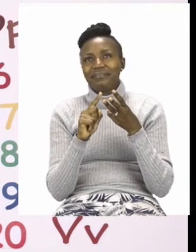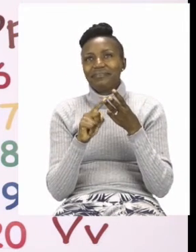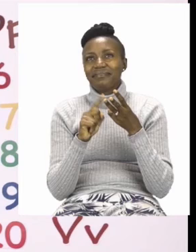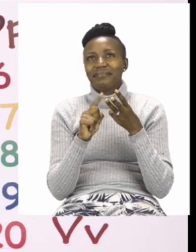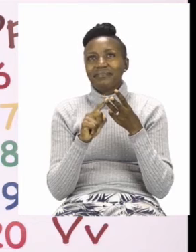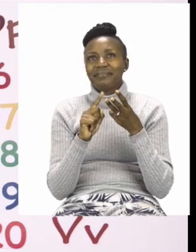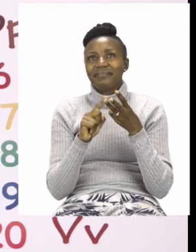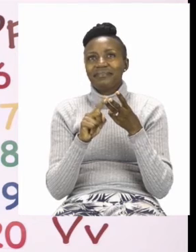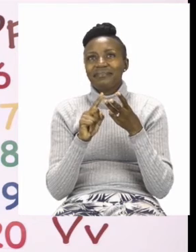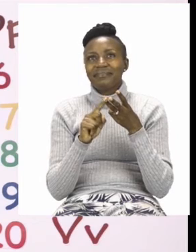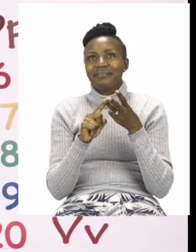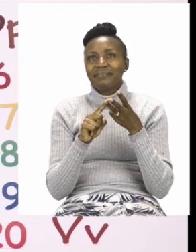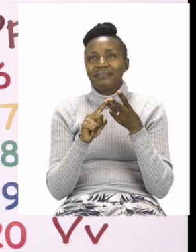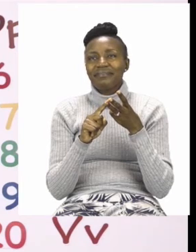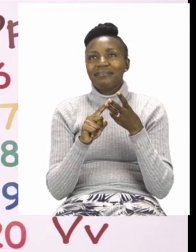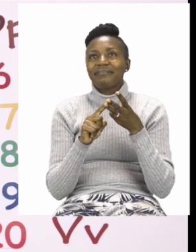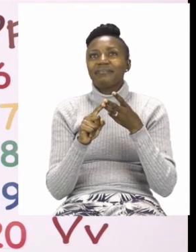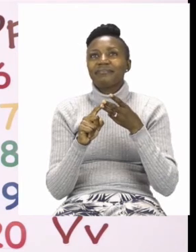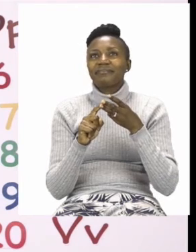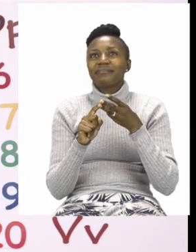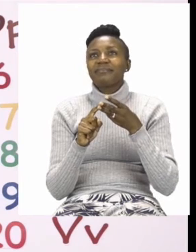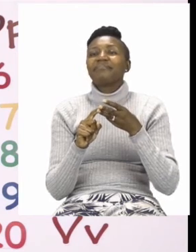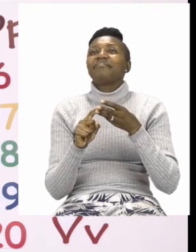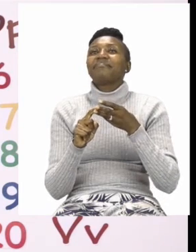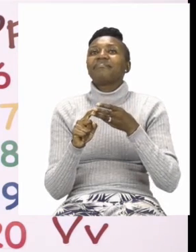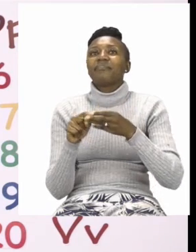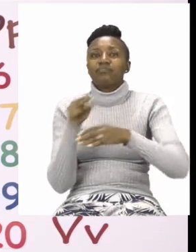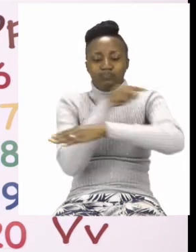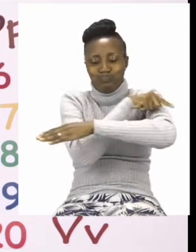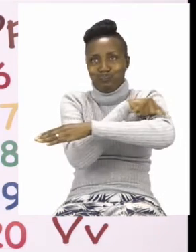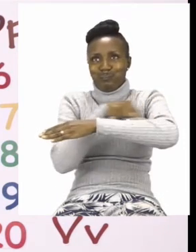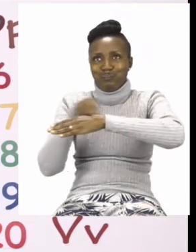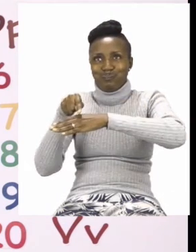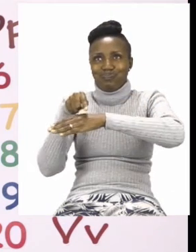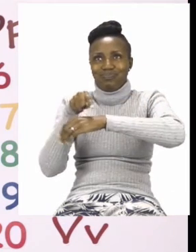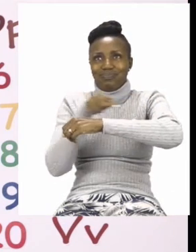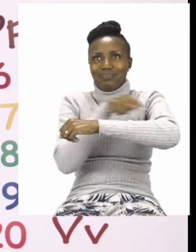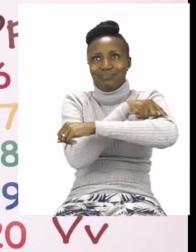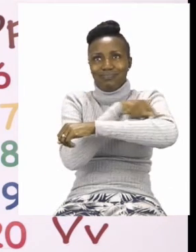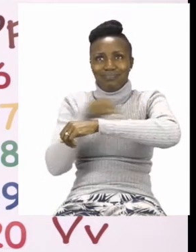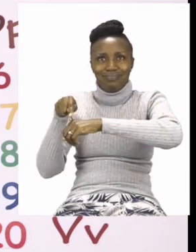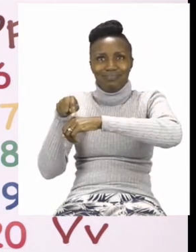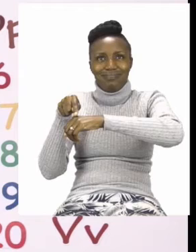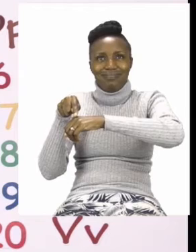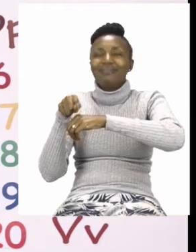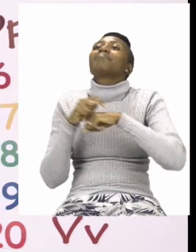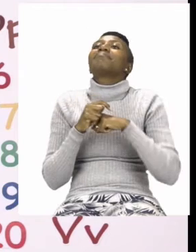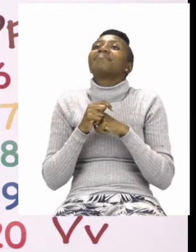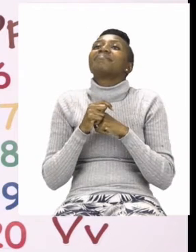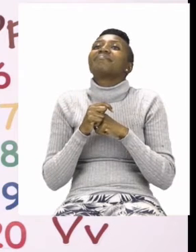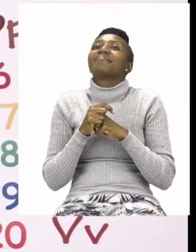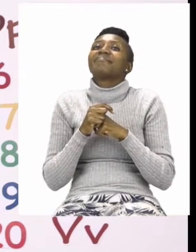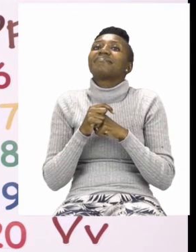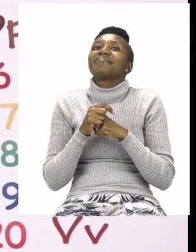your page, number 3 on your page, is a ruler. Everyone,